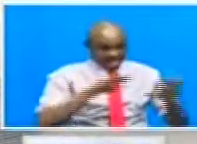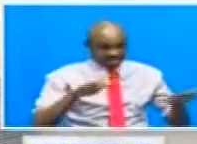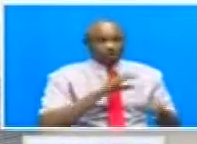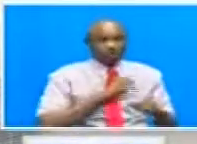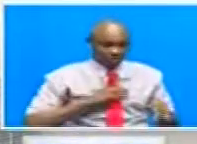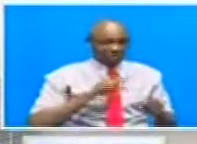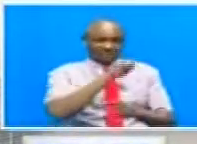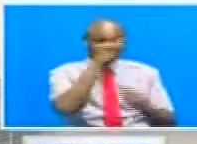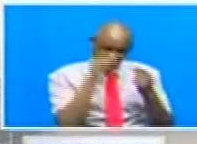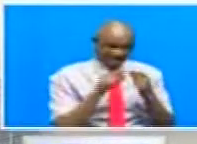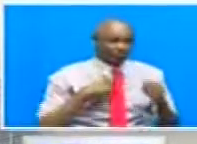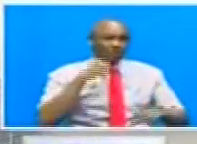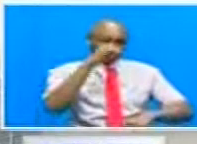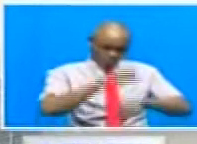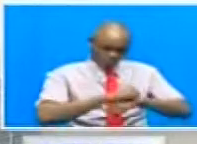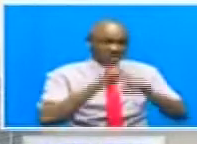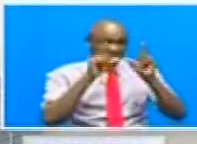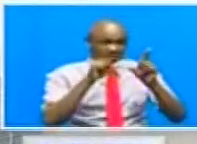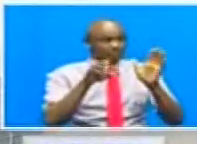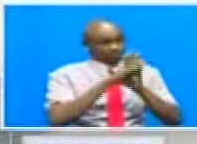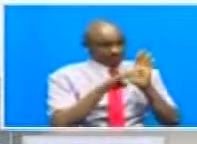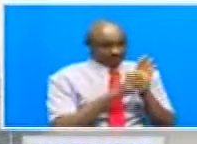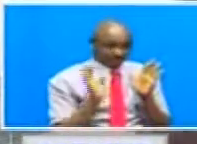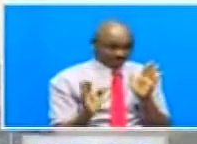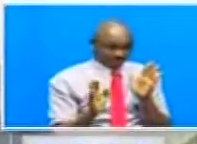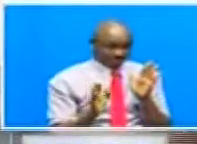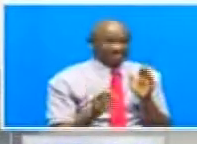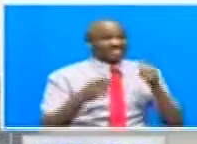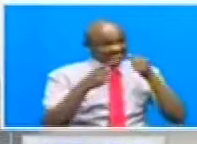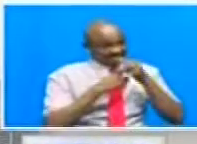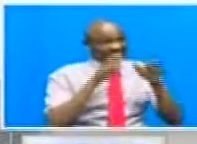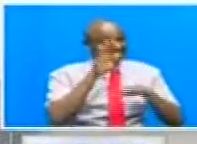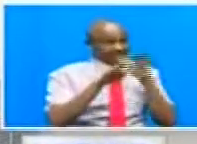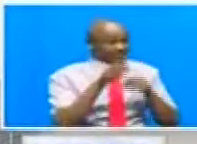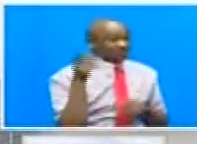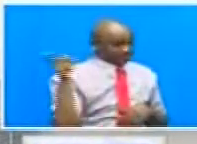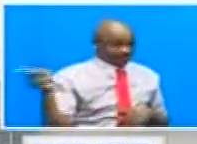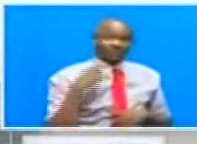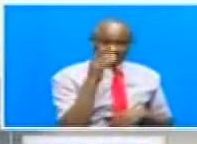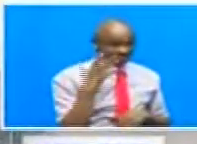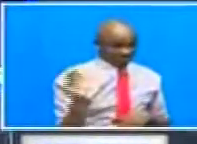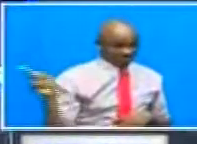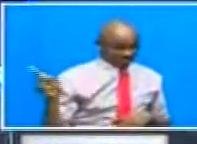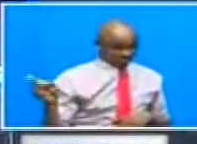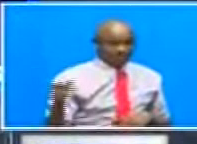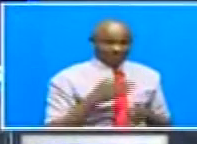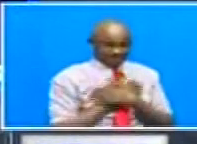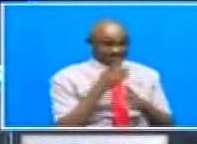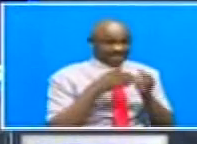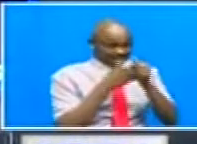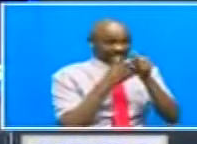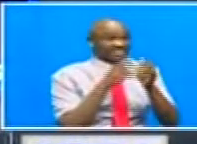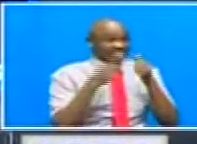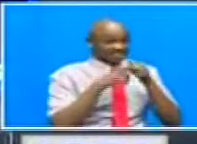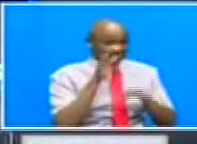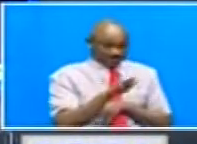for the school titling program. Mm-hmm. And in the 6 steps that he has just mentioned, my colleague has just mentioned, it is